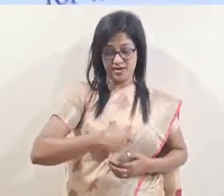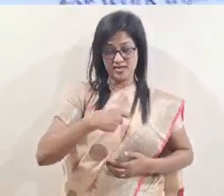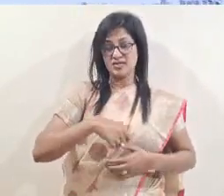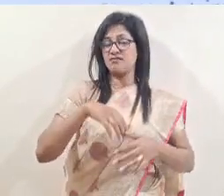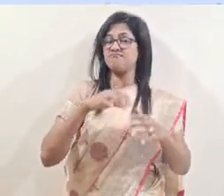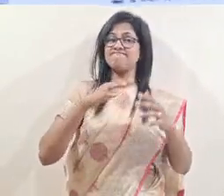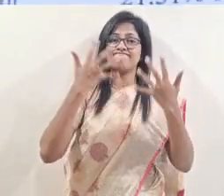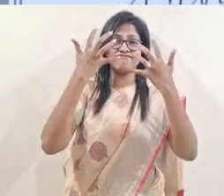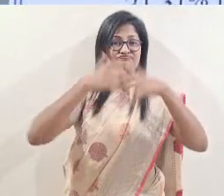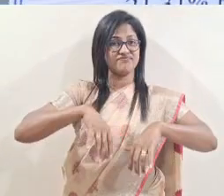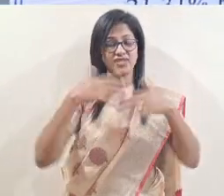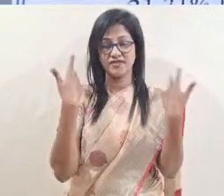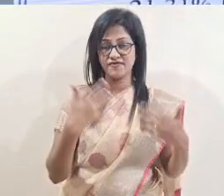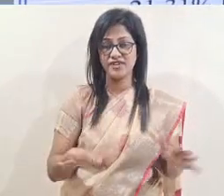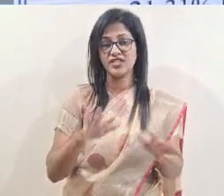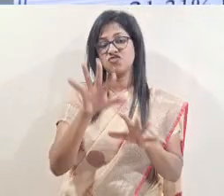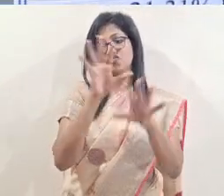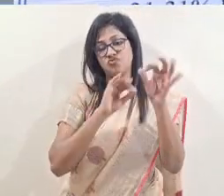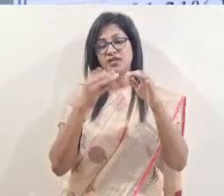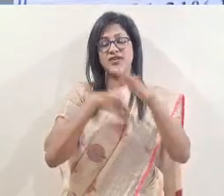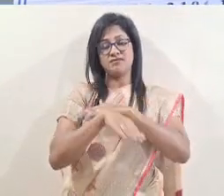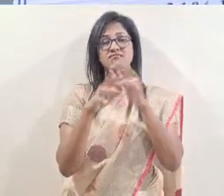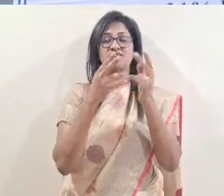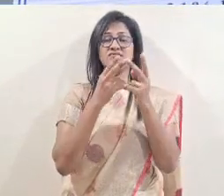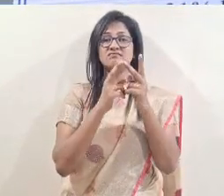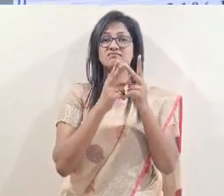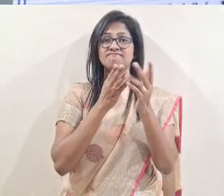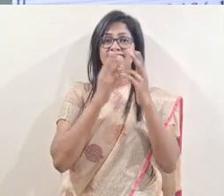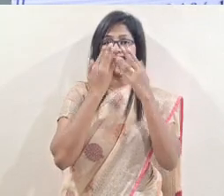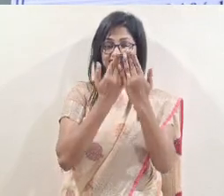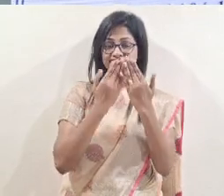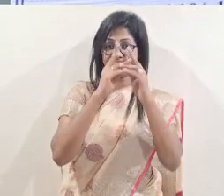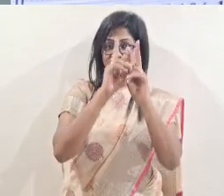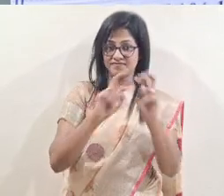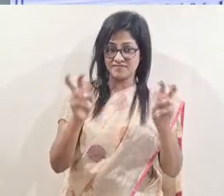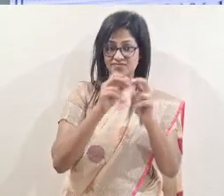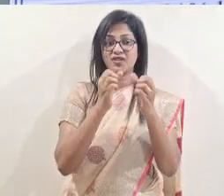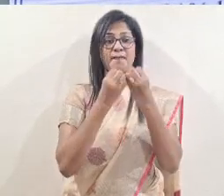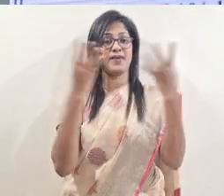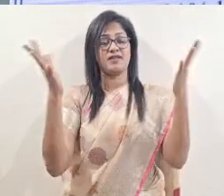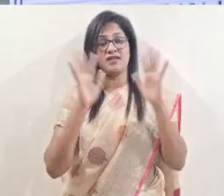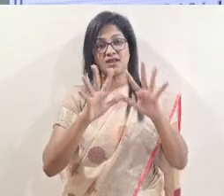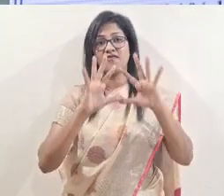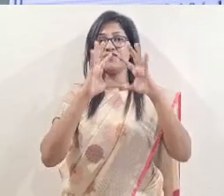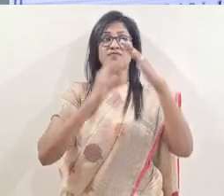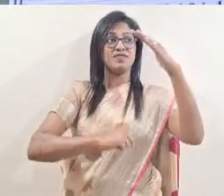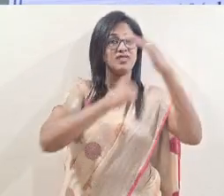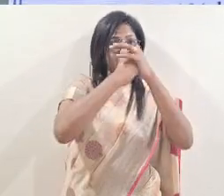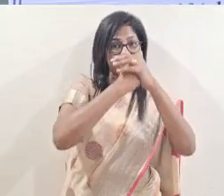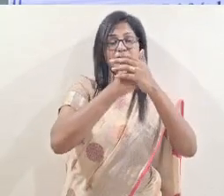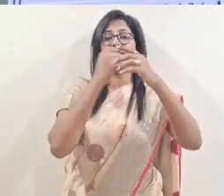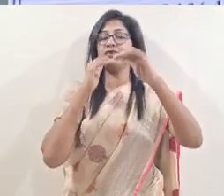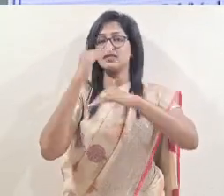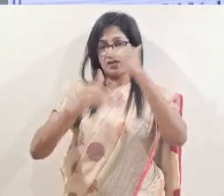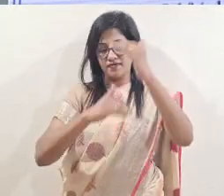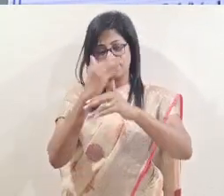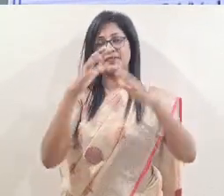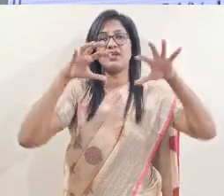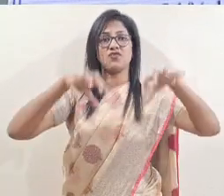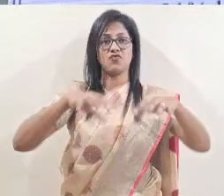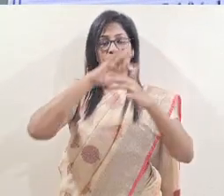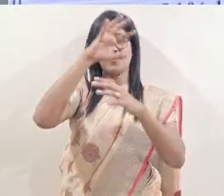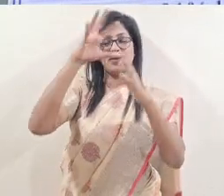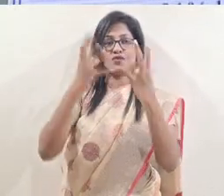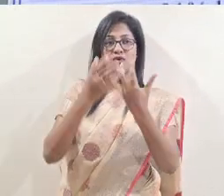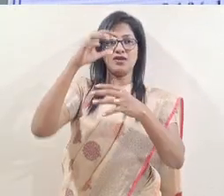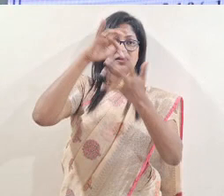And there has been several studies from both developed and developing nations which tried to understand the impact of COVID-19 on mode choice